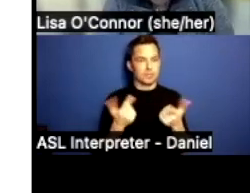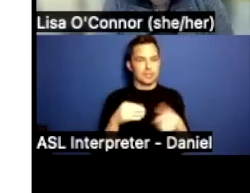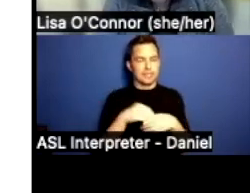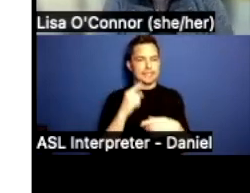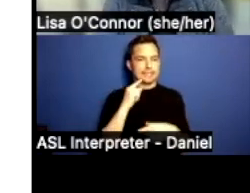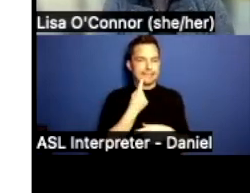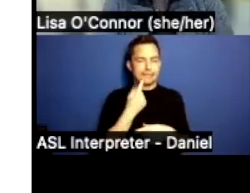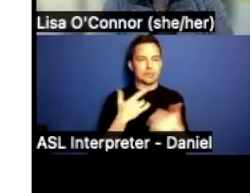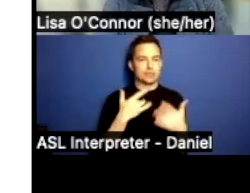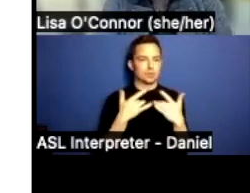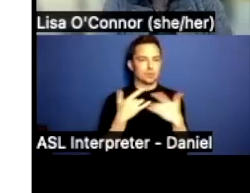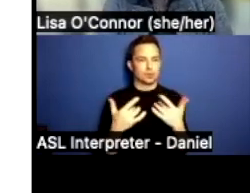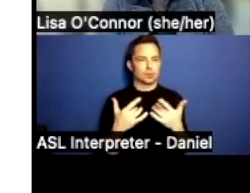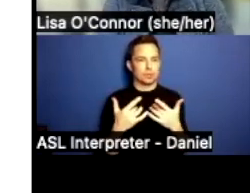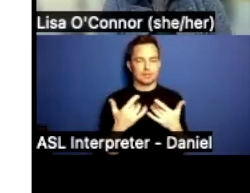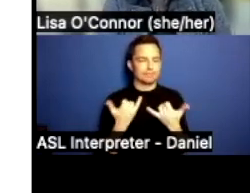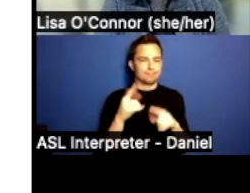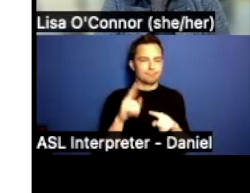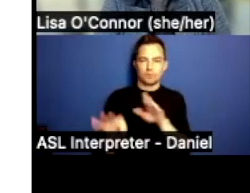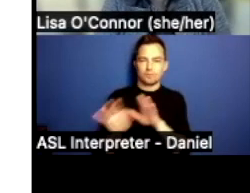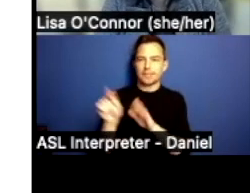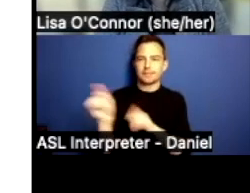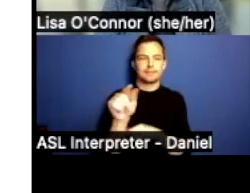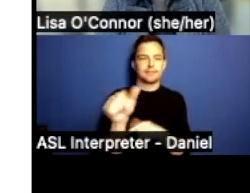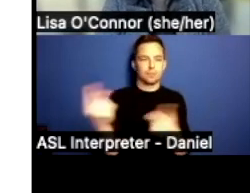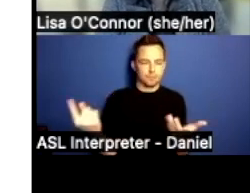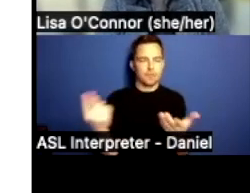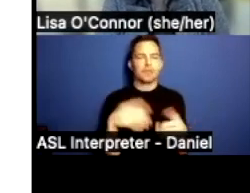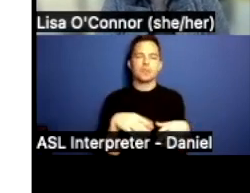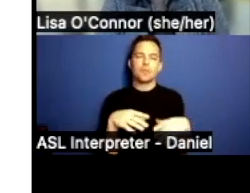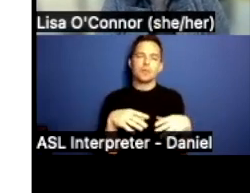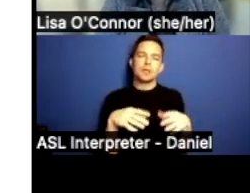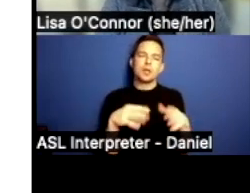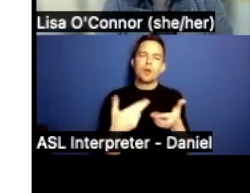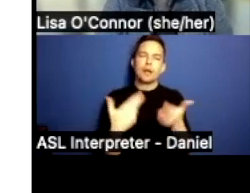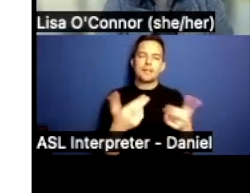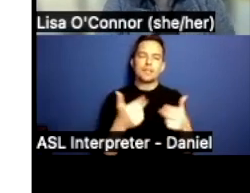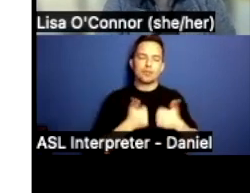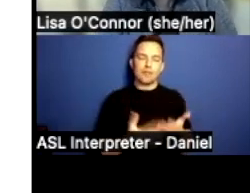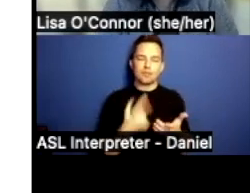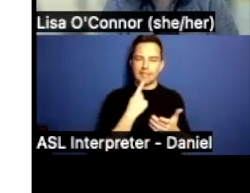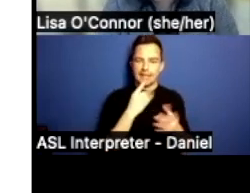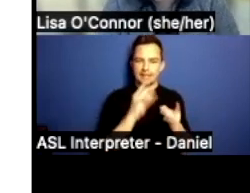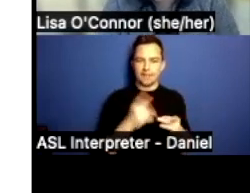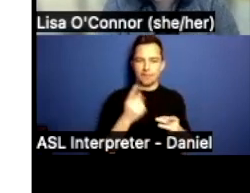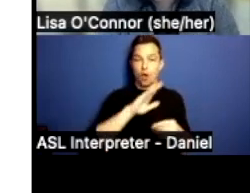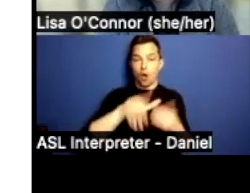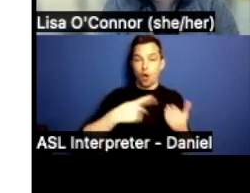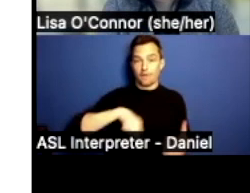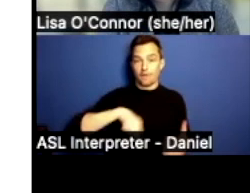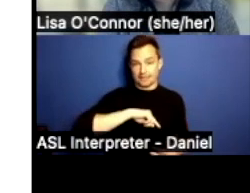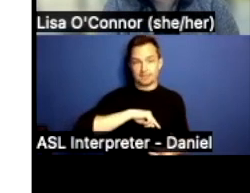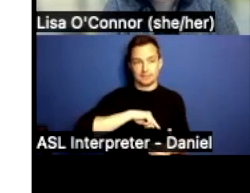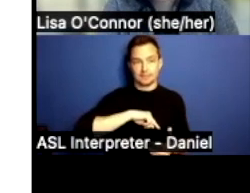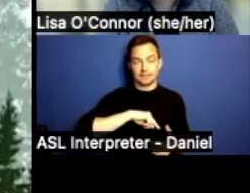concern. So on that note, I want to turn to recommendations that survivors made for us all.